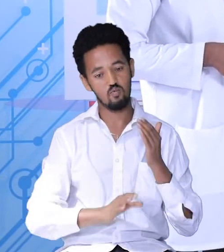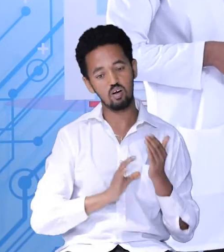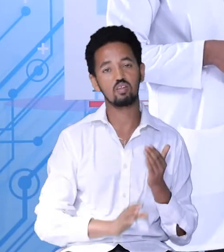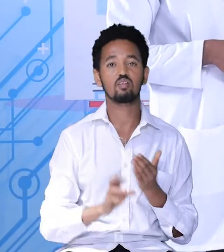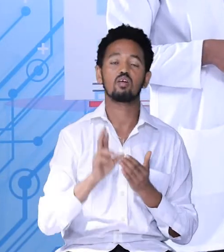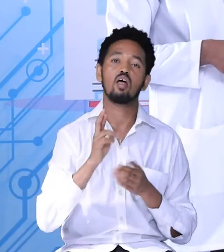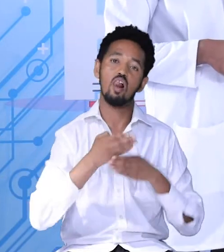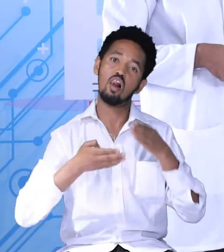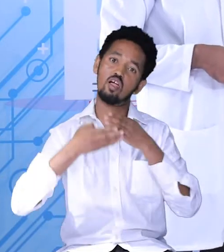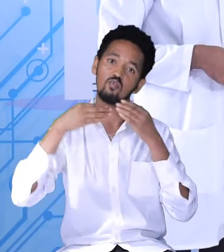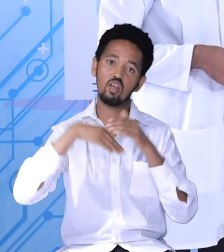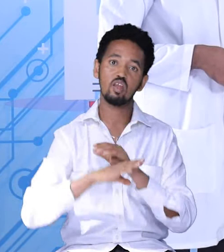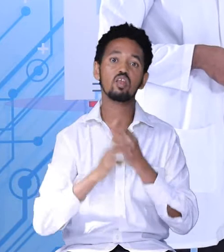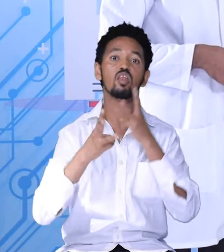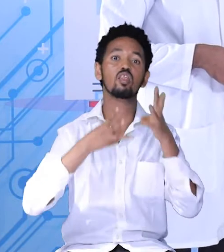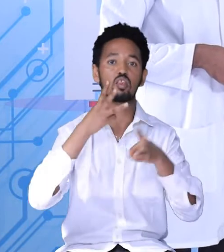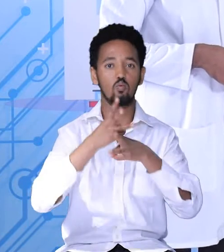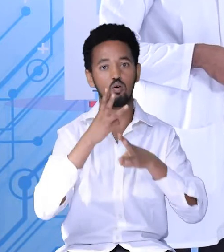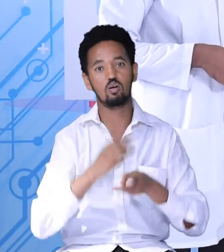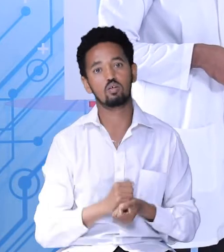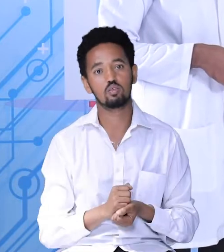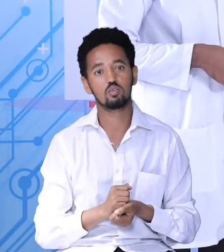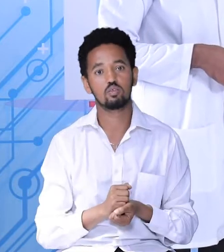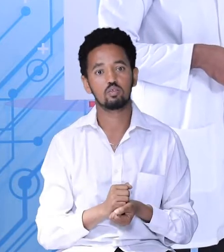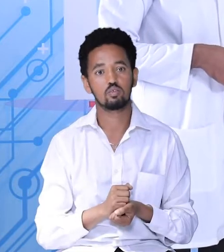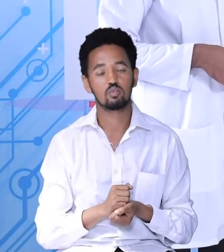fertility level in the world.